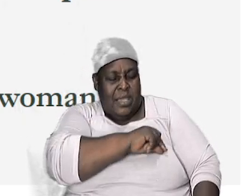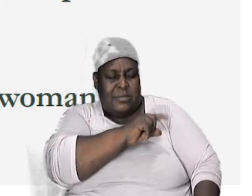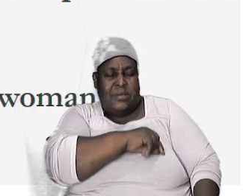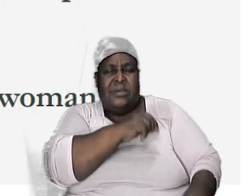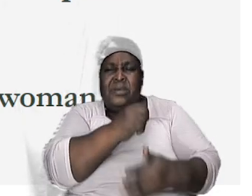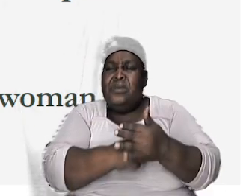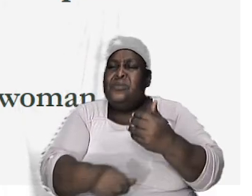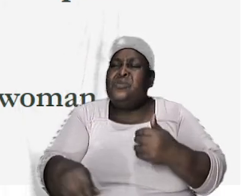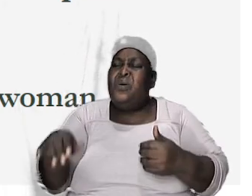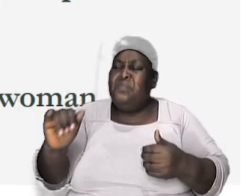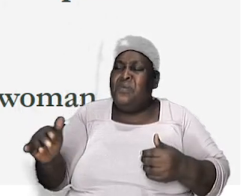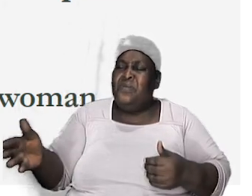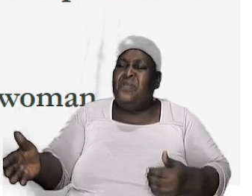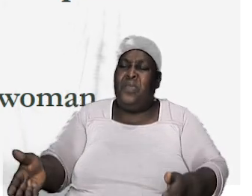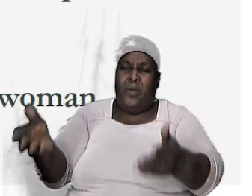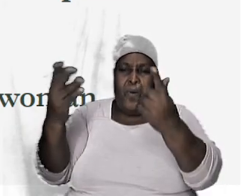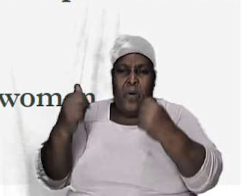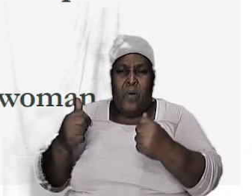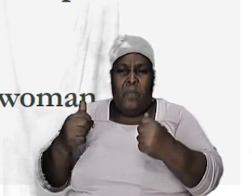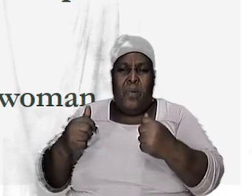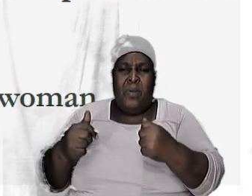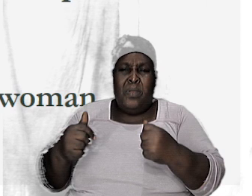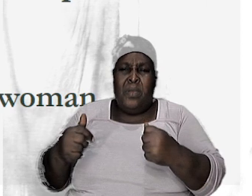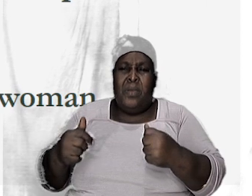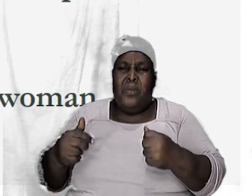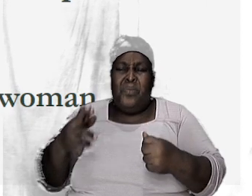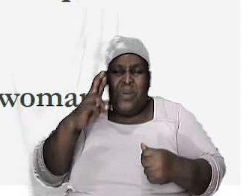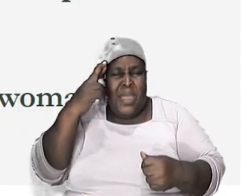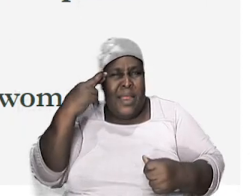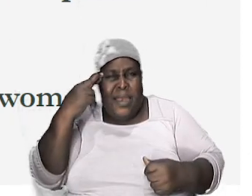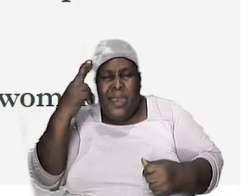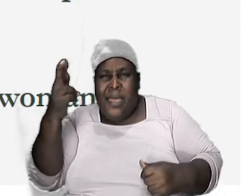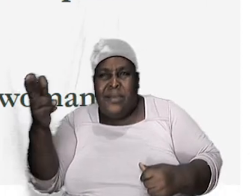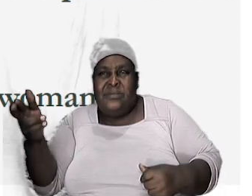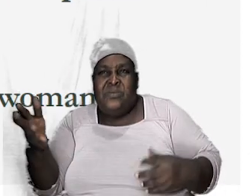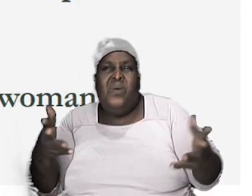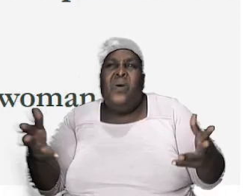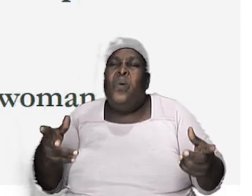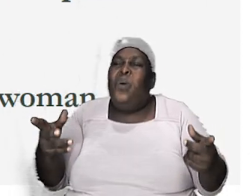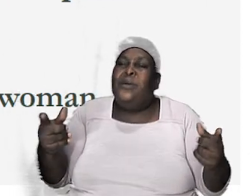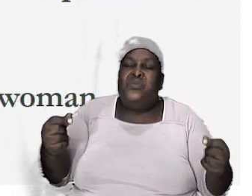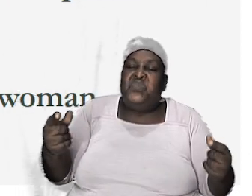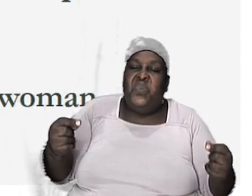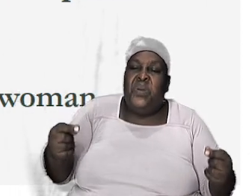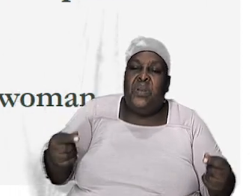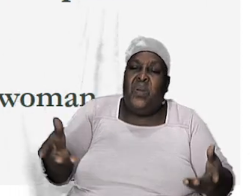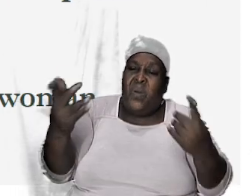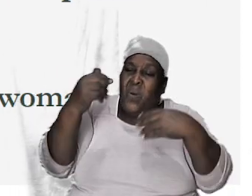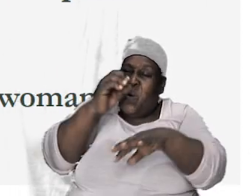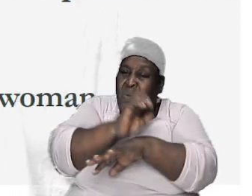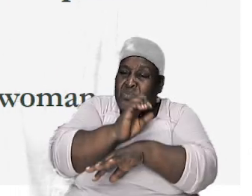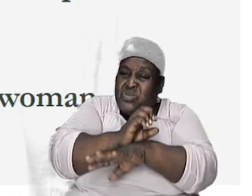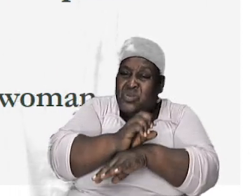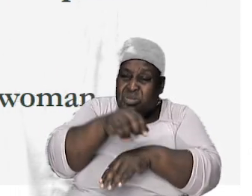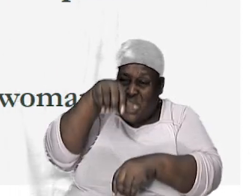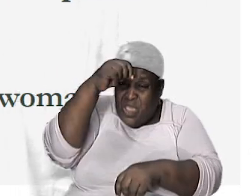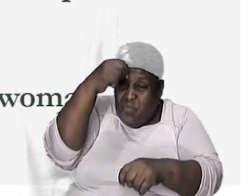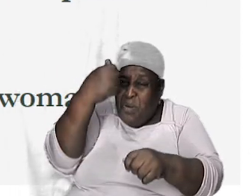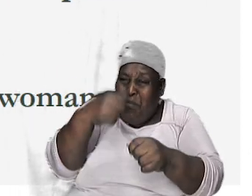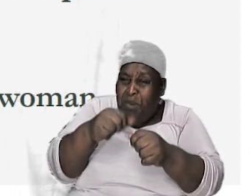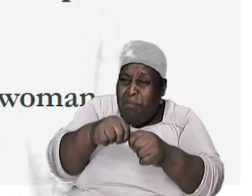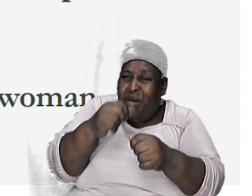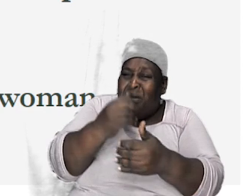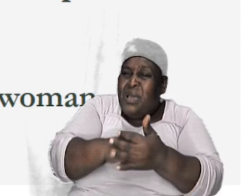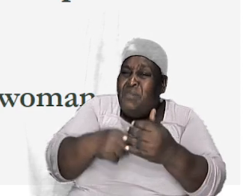when you realize that what you're doing, amen, when you come to church and the presence of God come down and you remember some of these